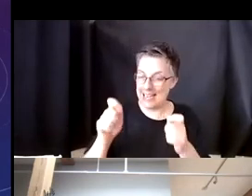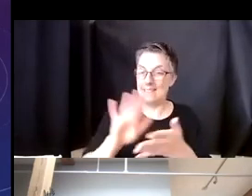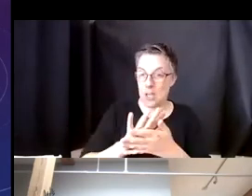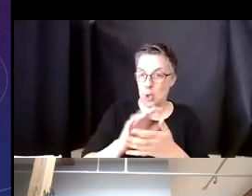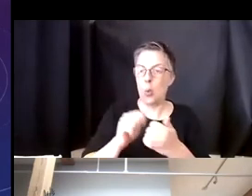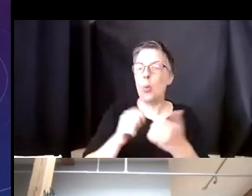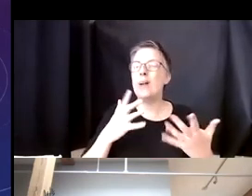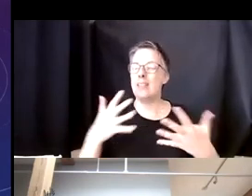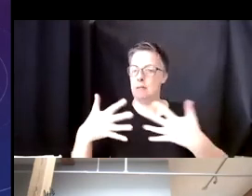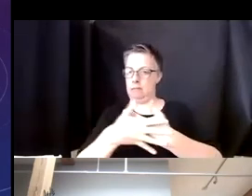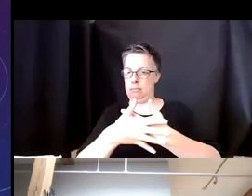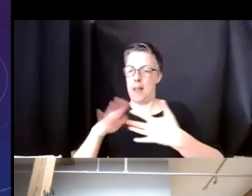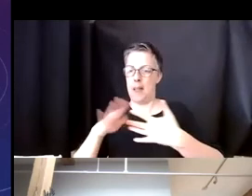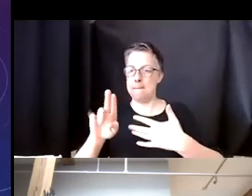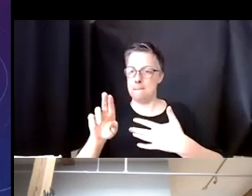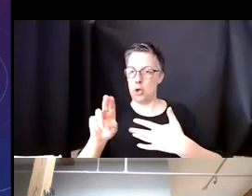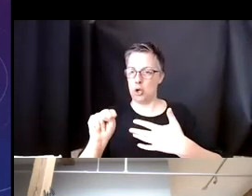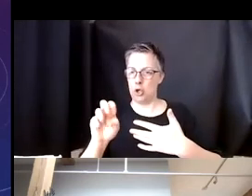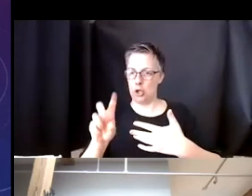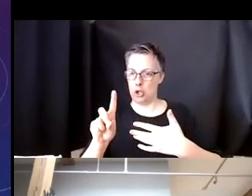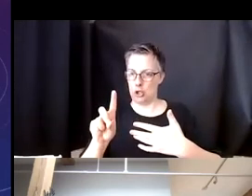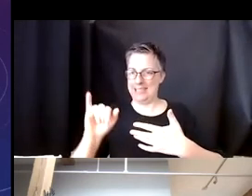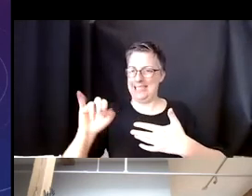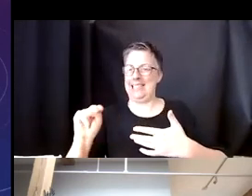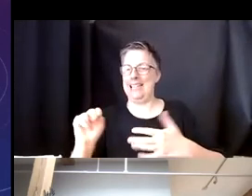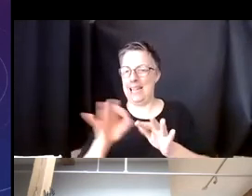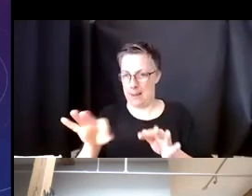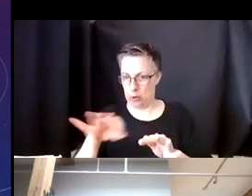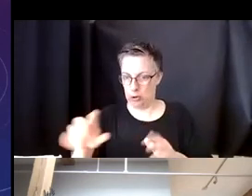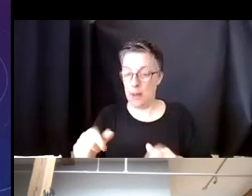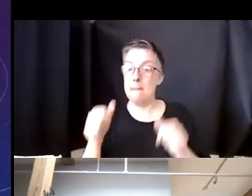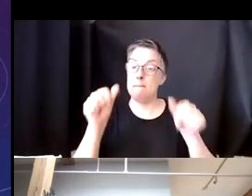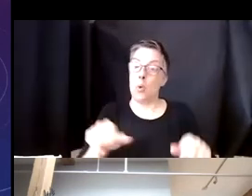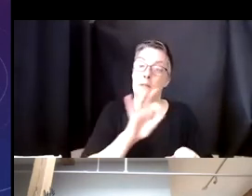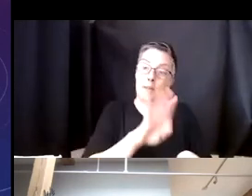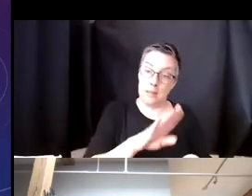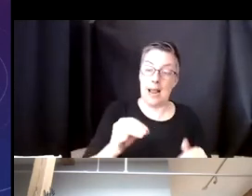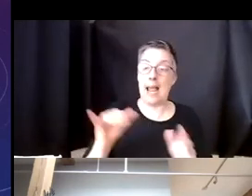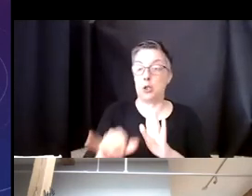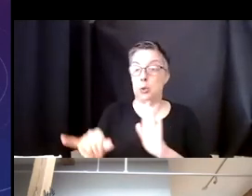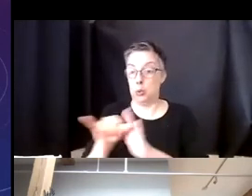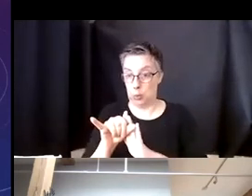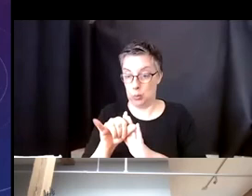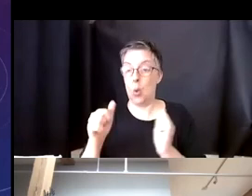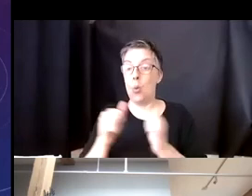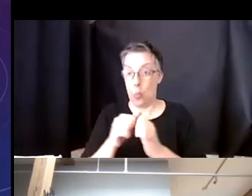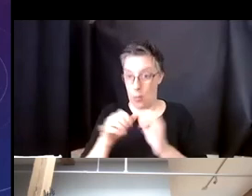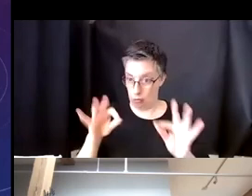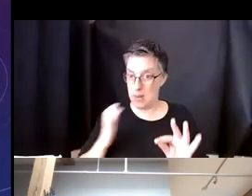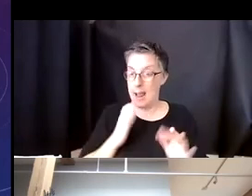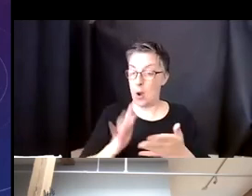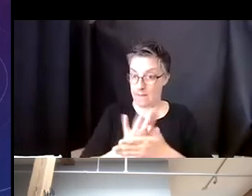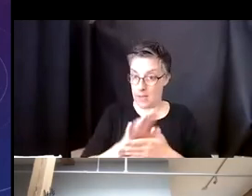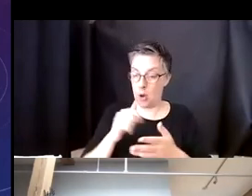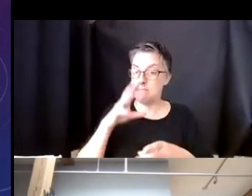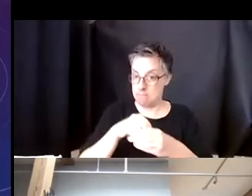captions, which I then post to Facebook and our YouTube channel. Along with the description of our video, I include a